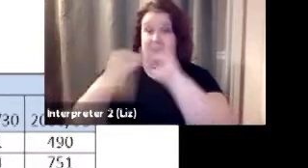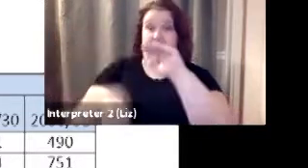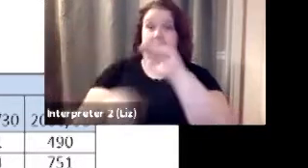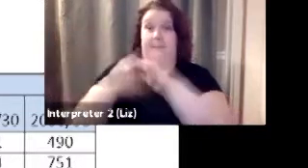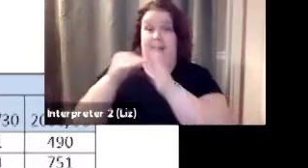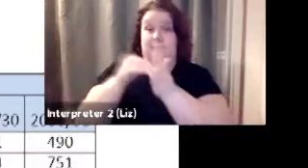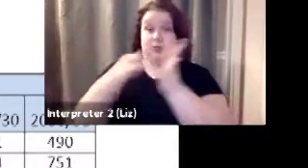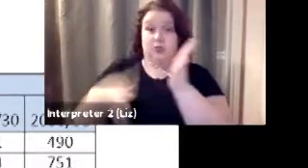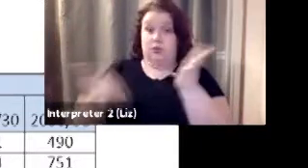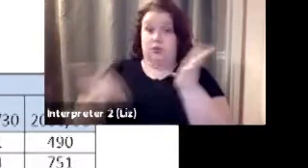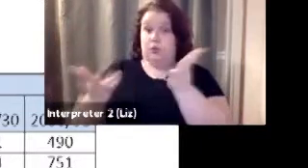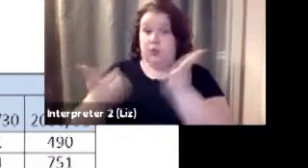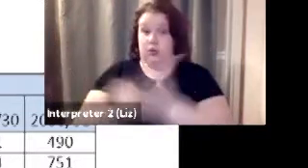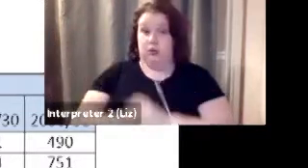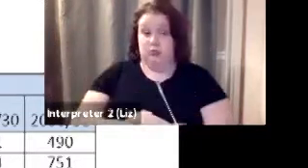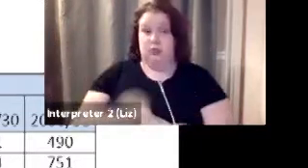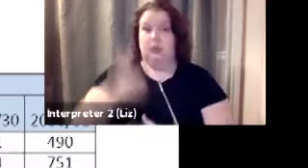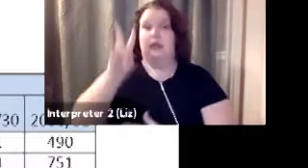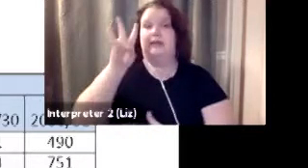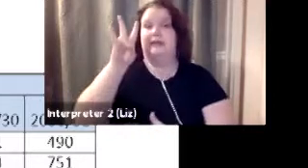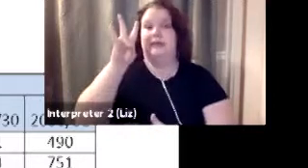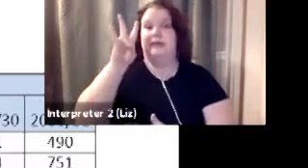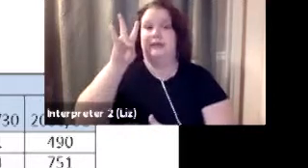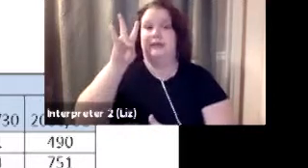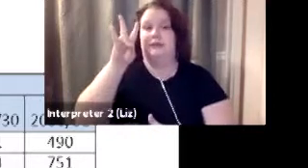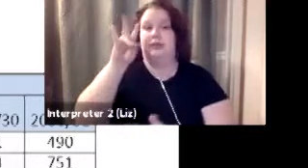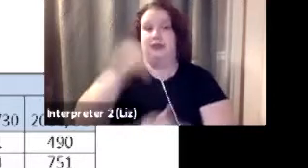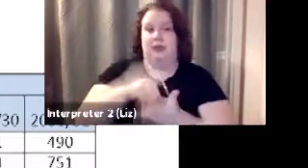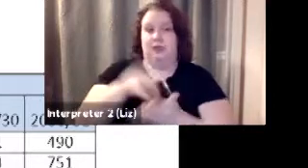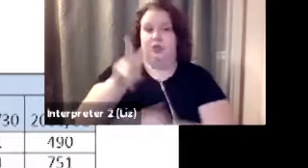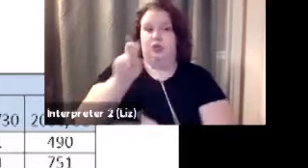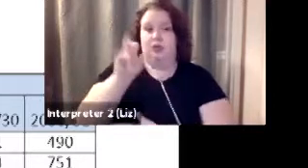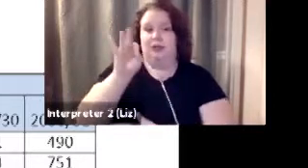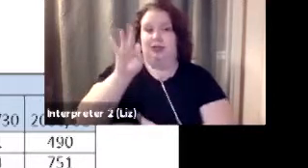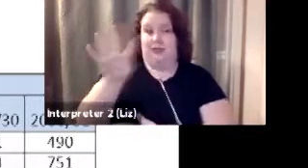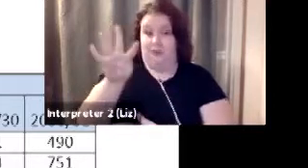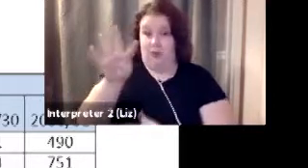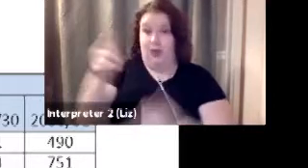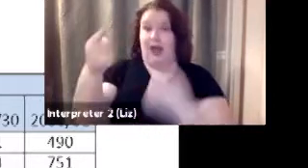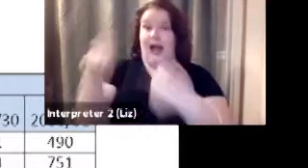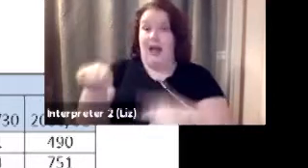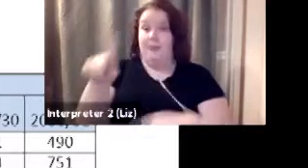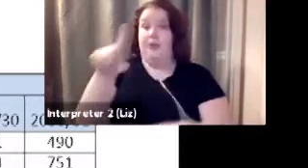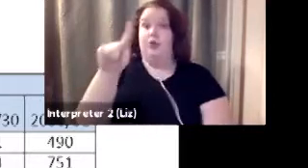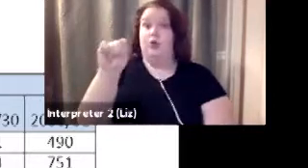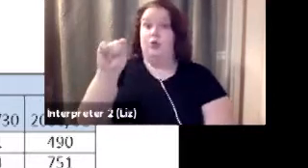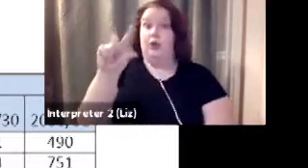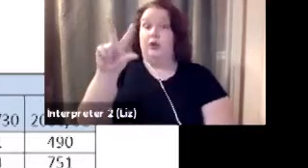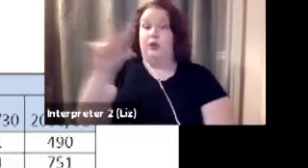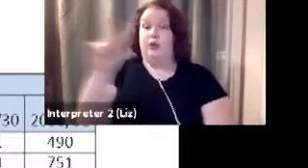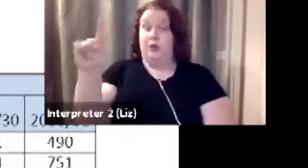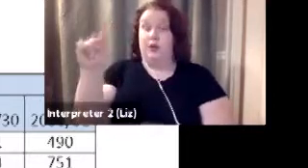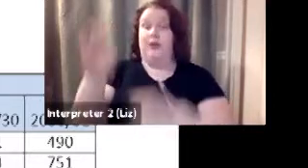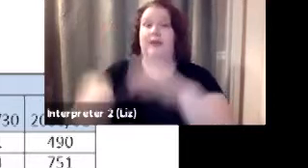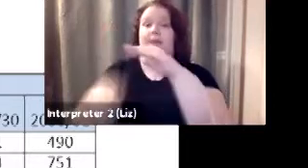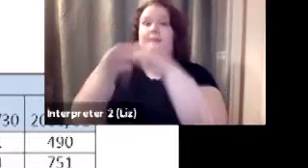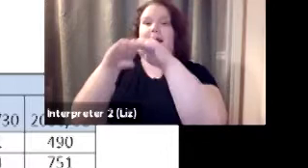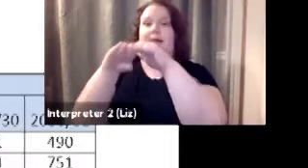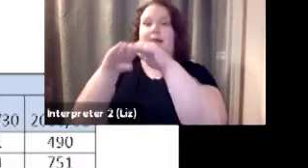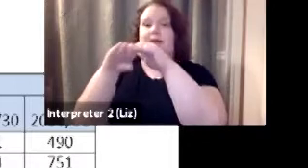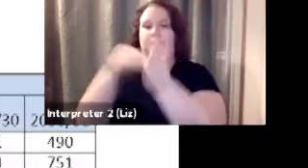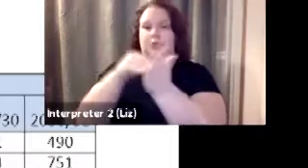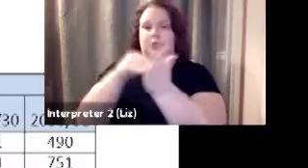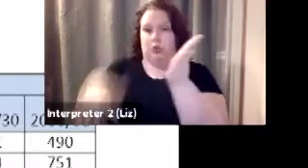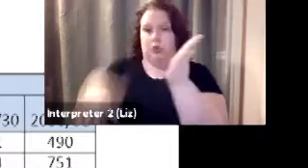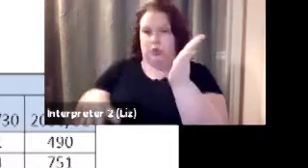would see that the 72, 94, which actually occurs in 2031 is the maximum number of students that would be